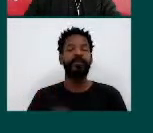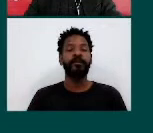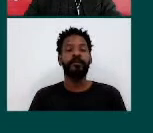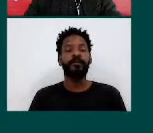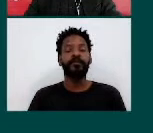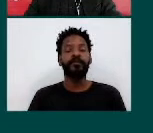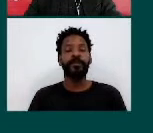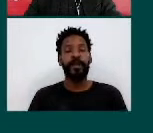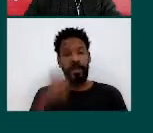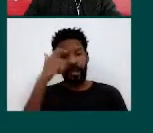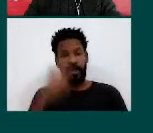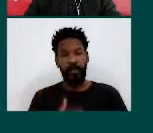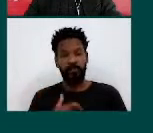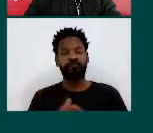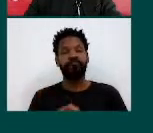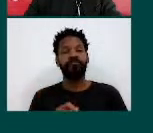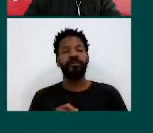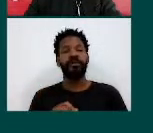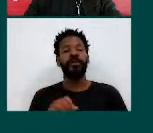importance.